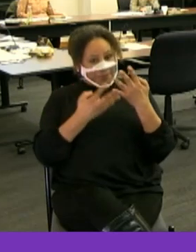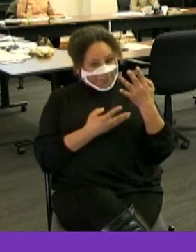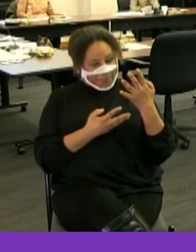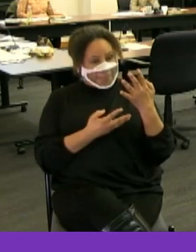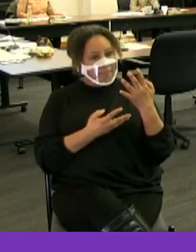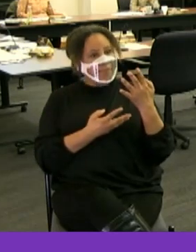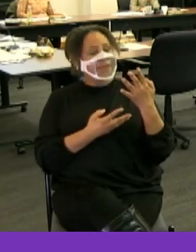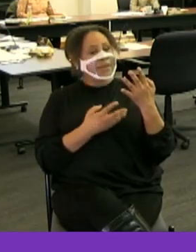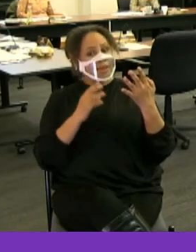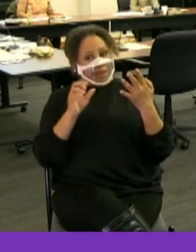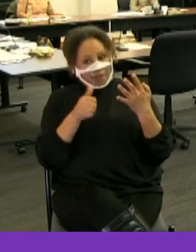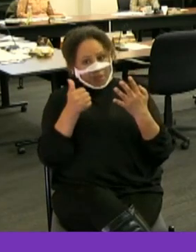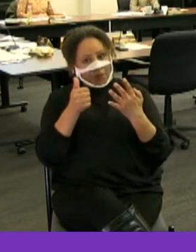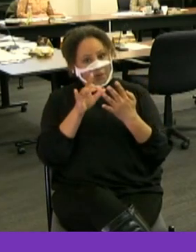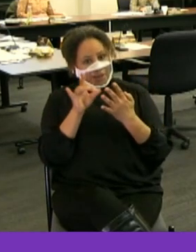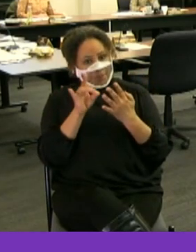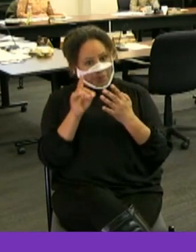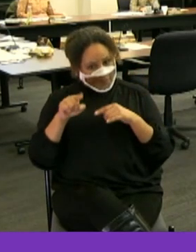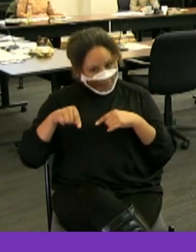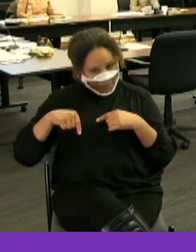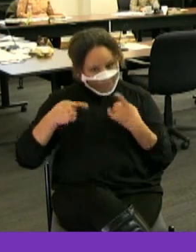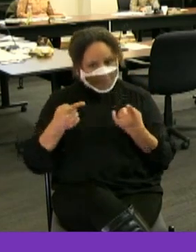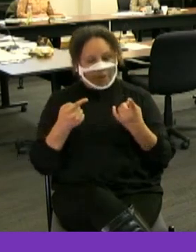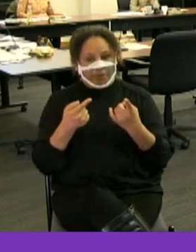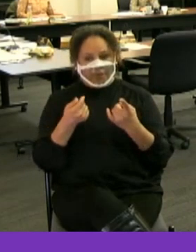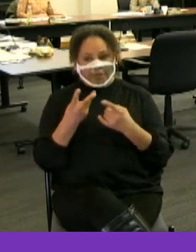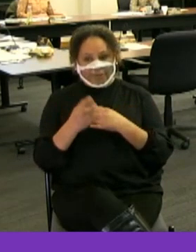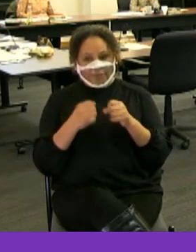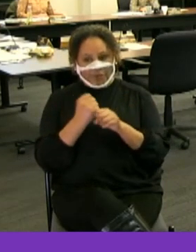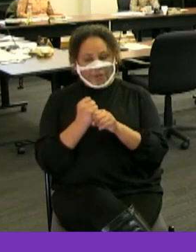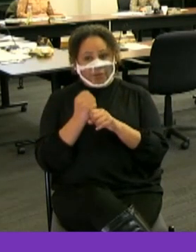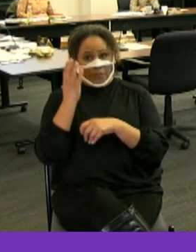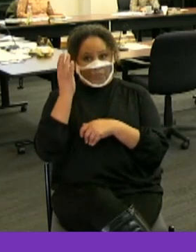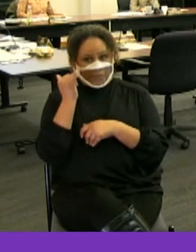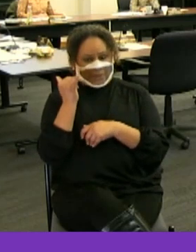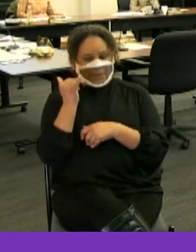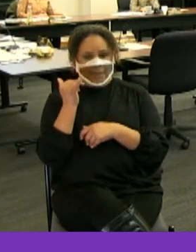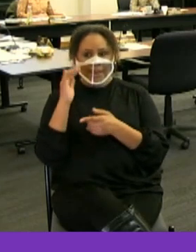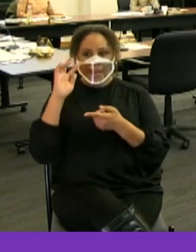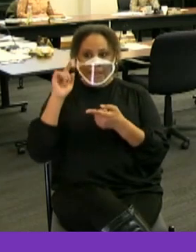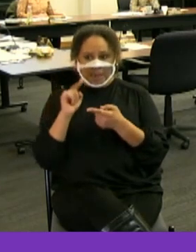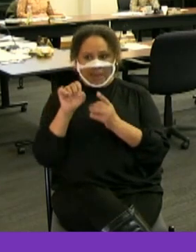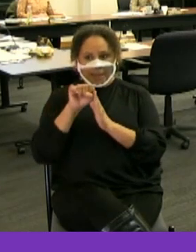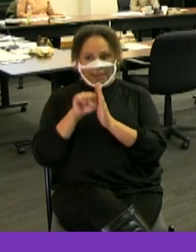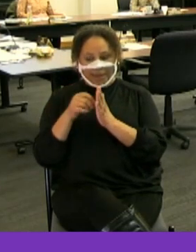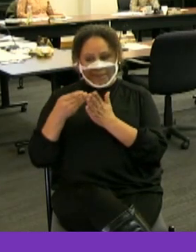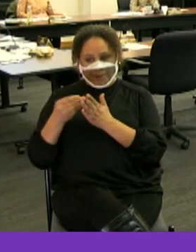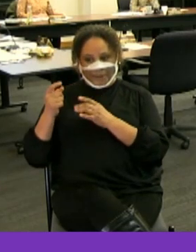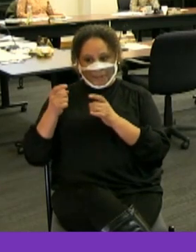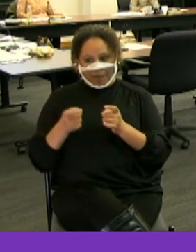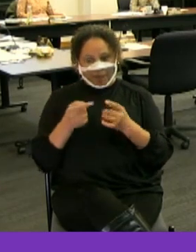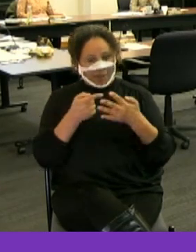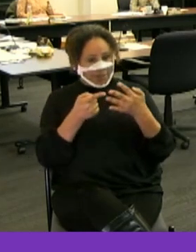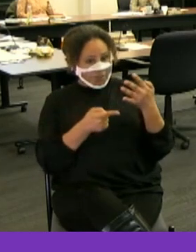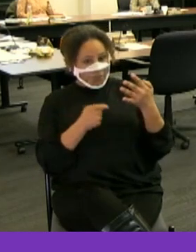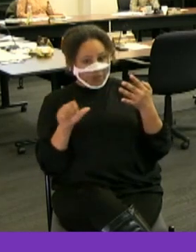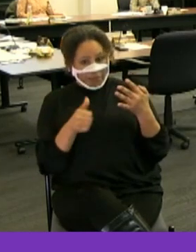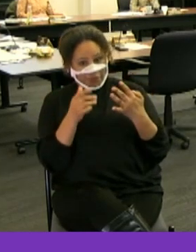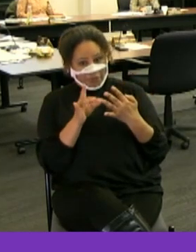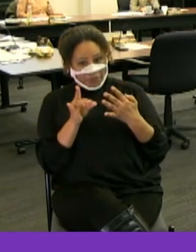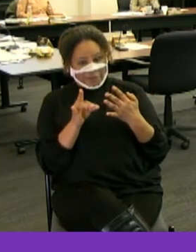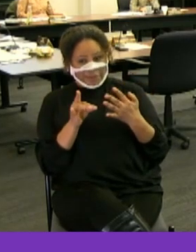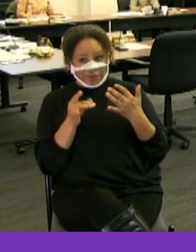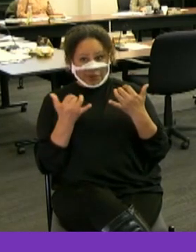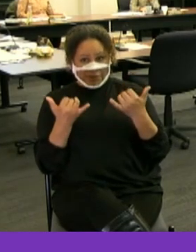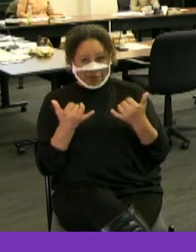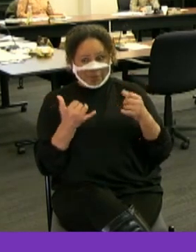the past several years, typically because of the uncertainty of state funding. So those contingency lists are on hold. We